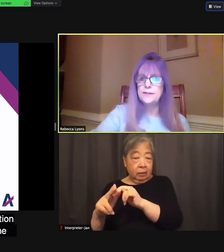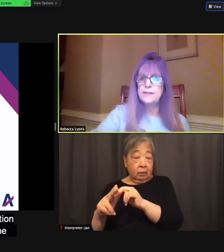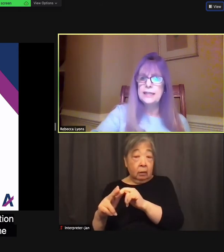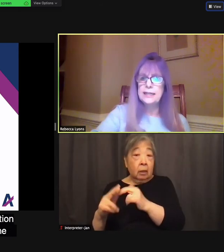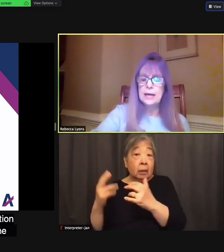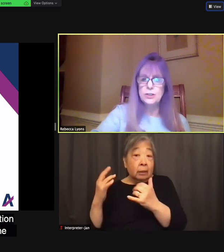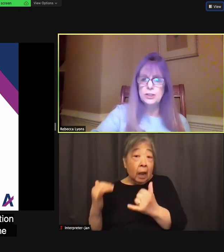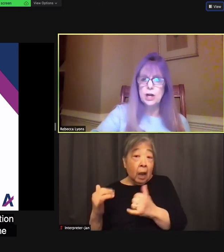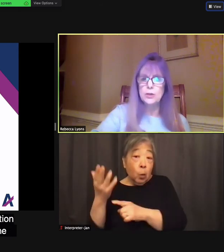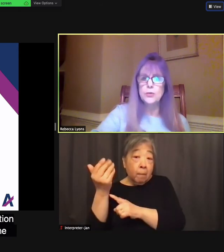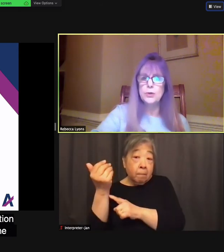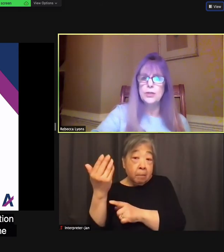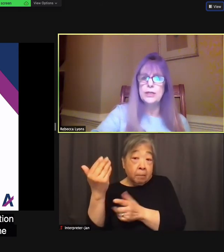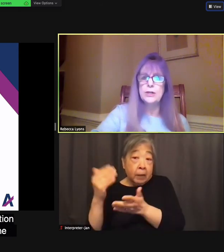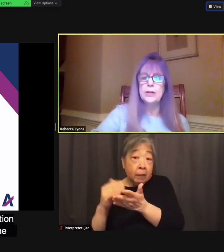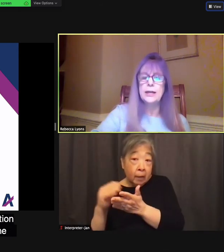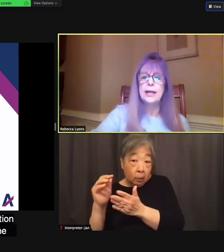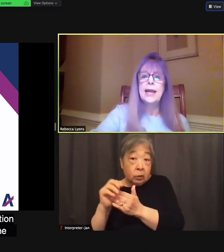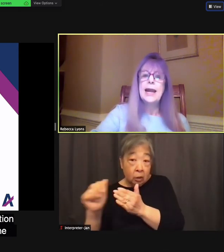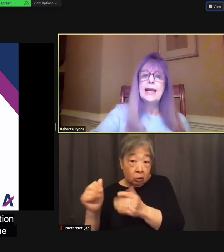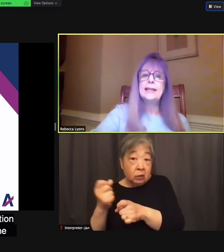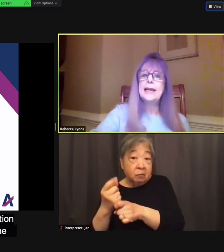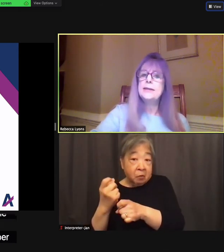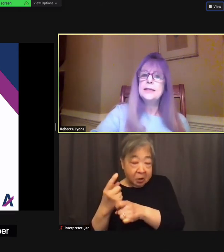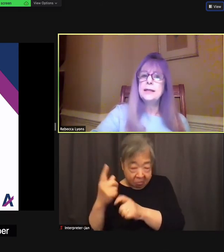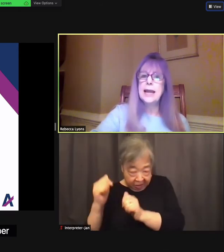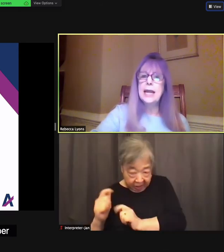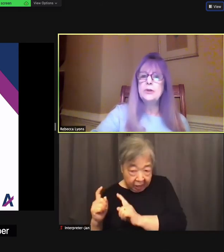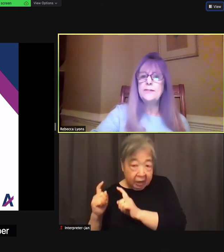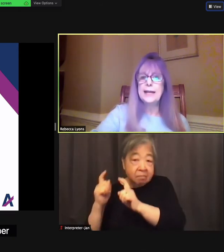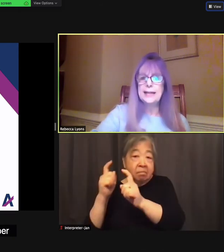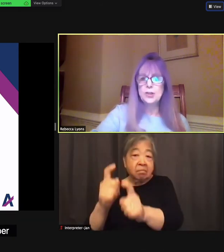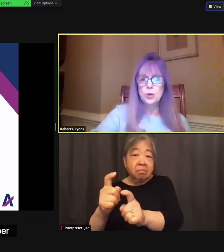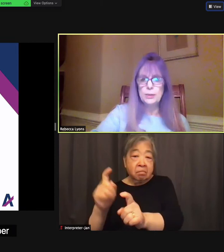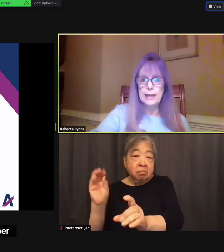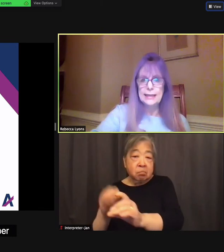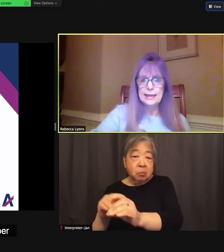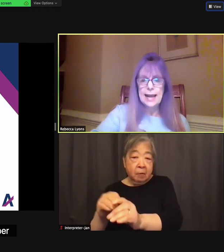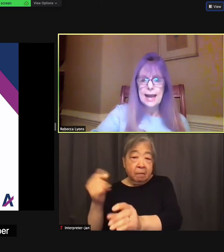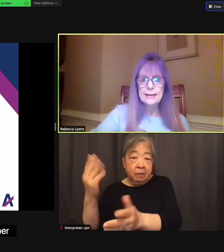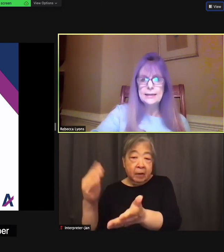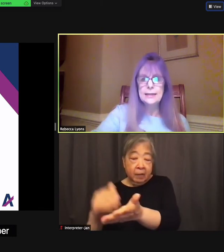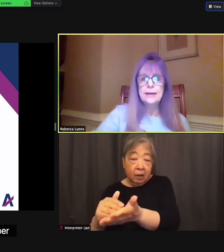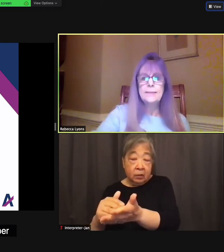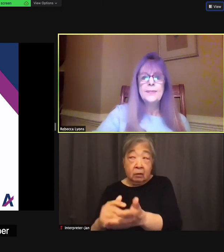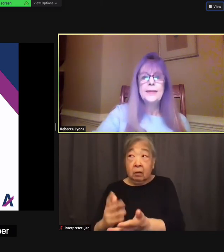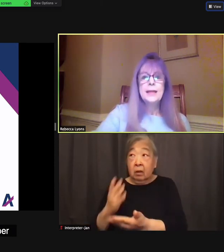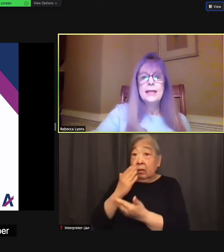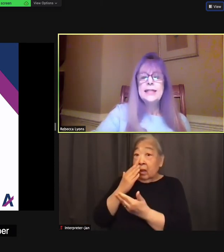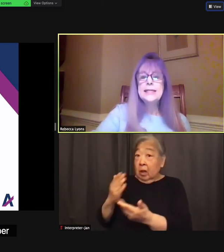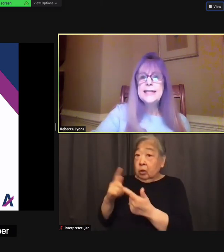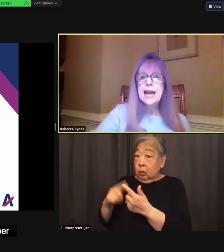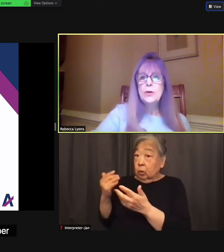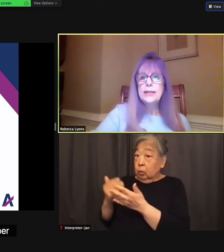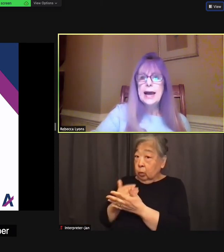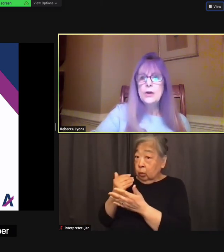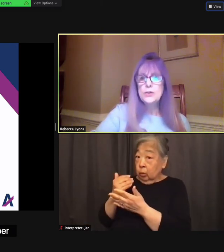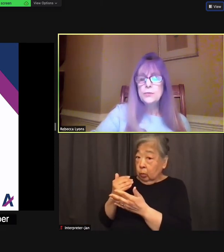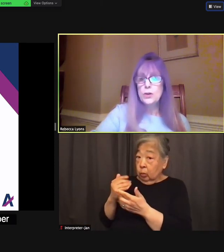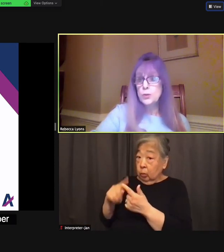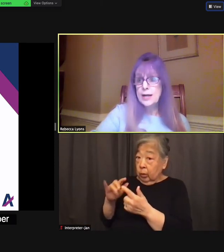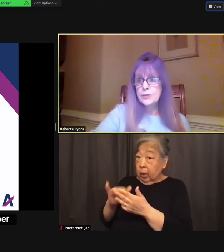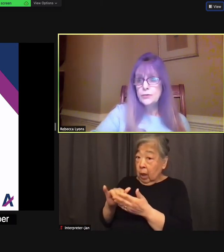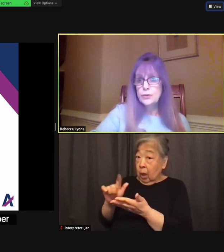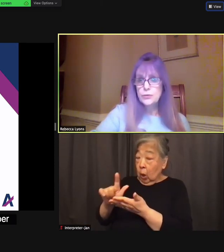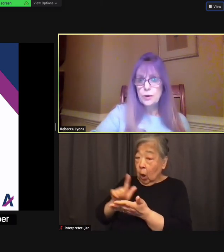is $15,000 per year. And thanks to the ABLE Financial Planning Act, this now allows